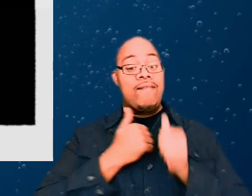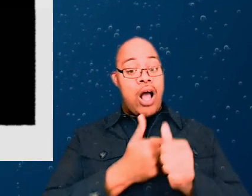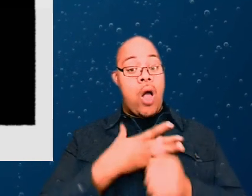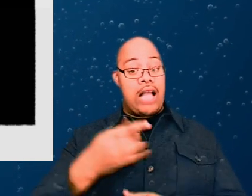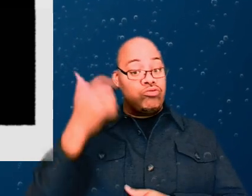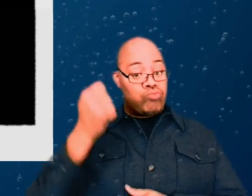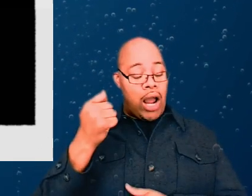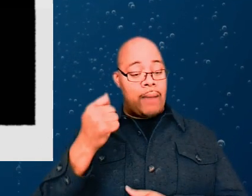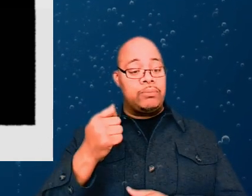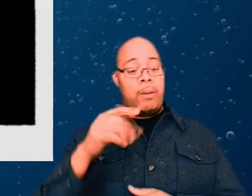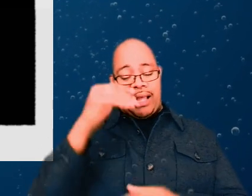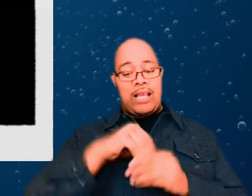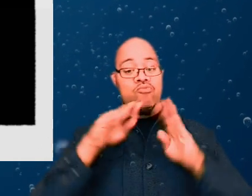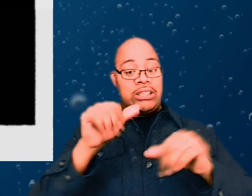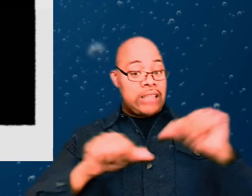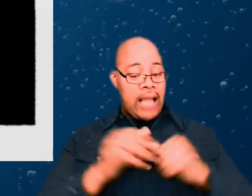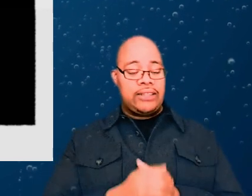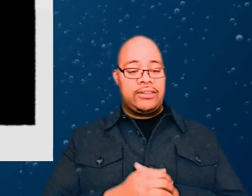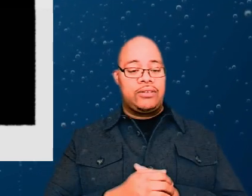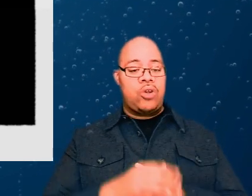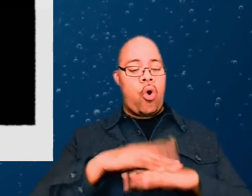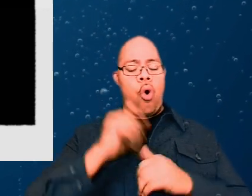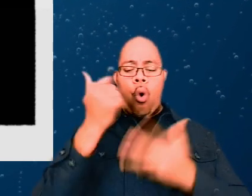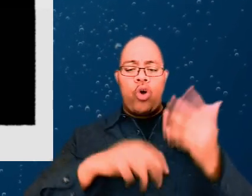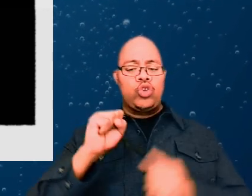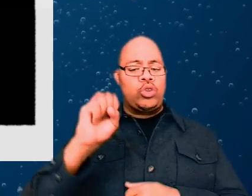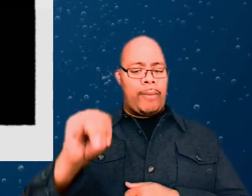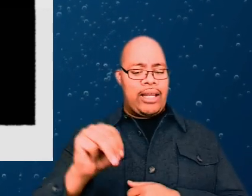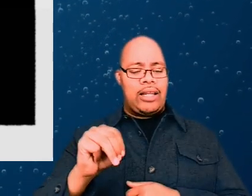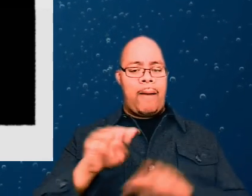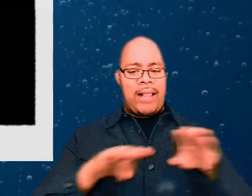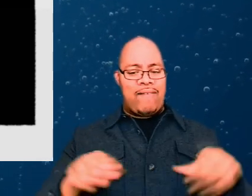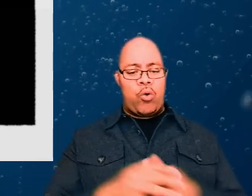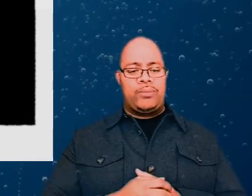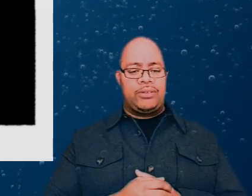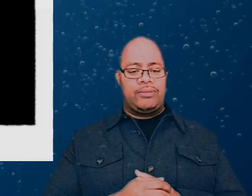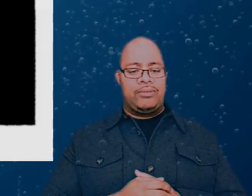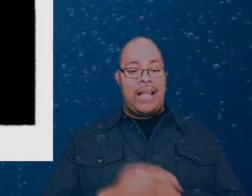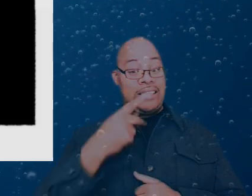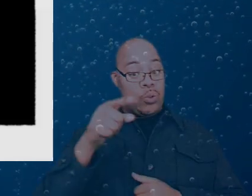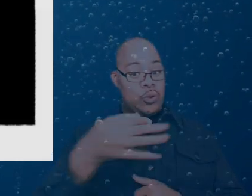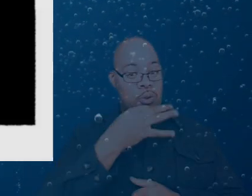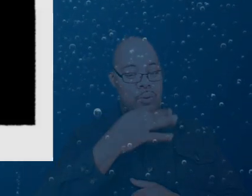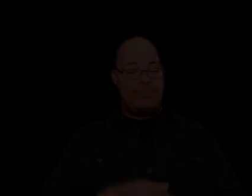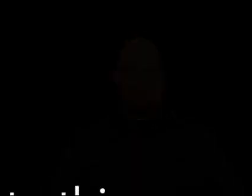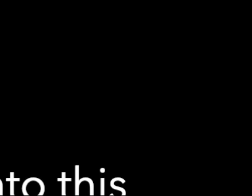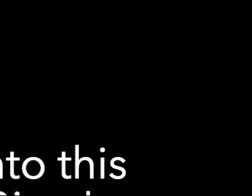and subscribe Black and Marine Science on all social media platforms. And I'll see you soon.